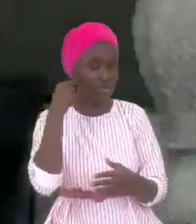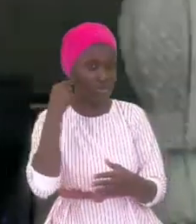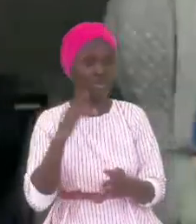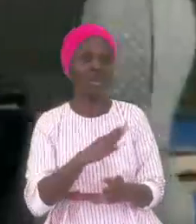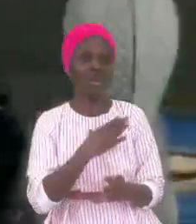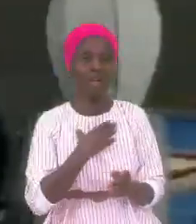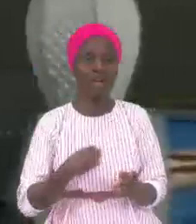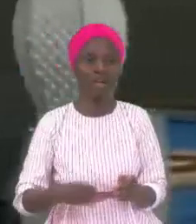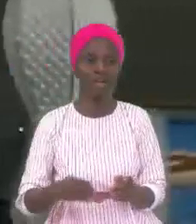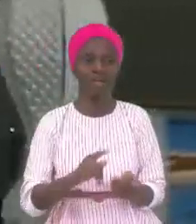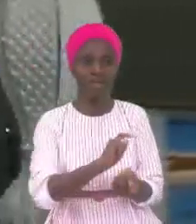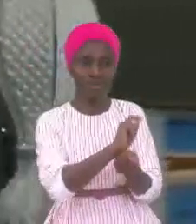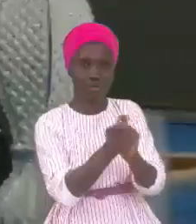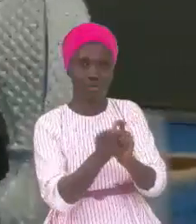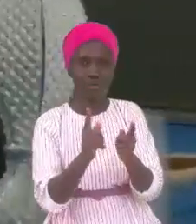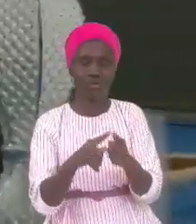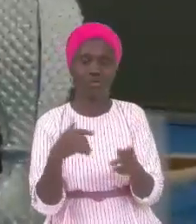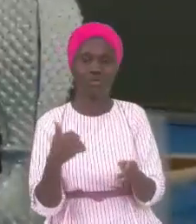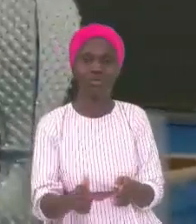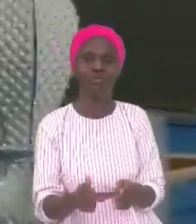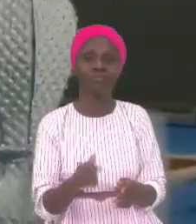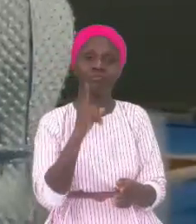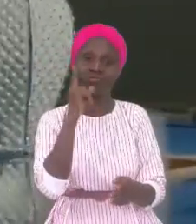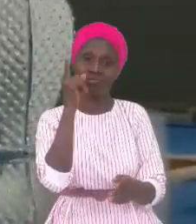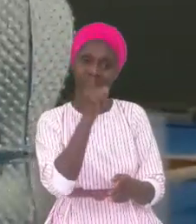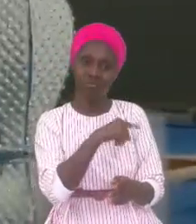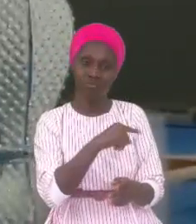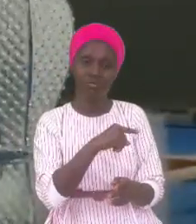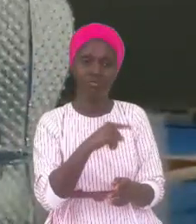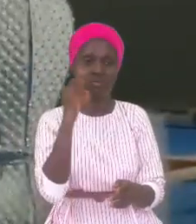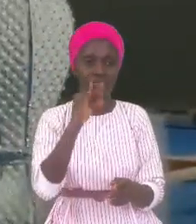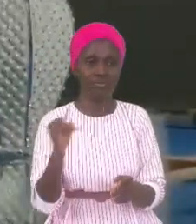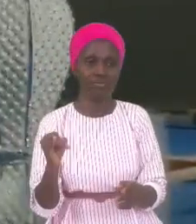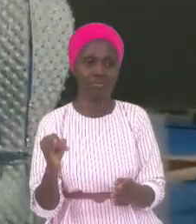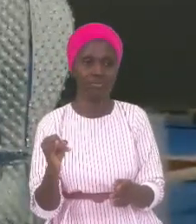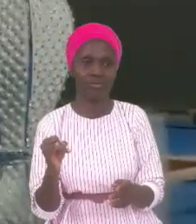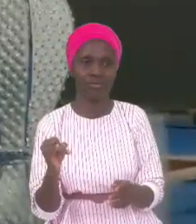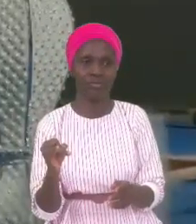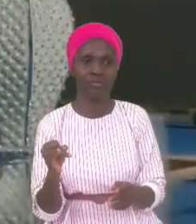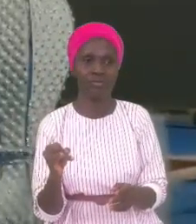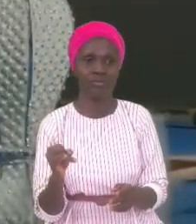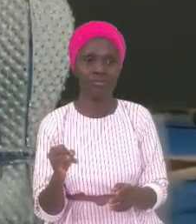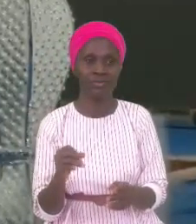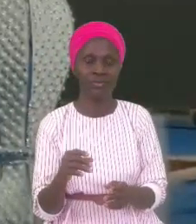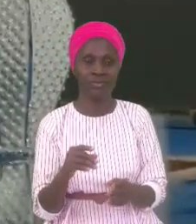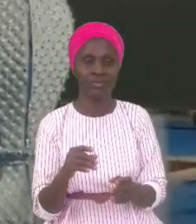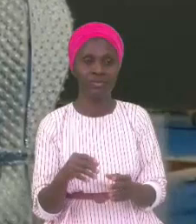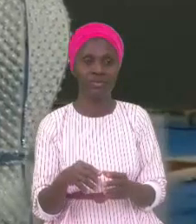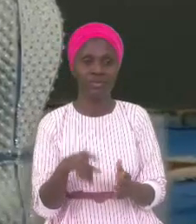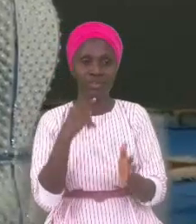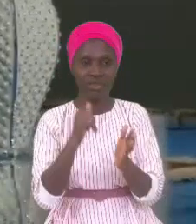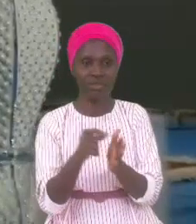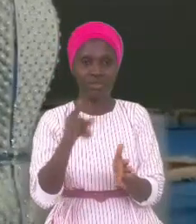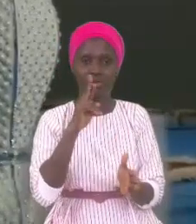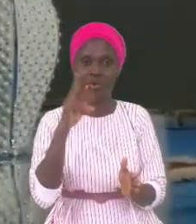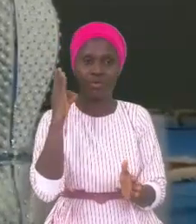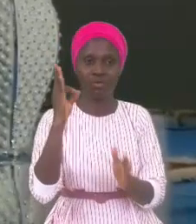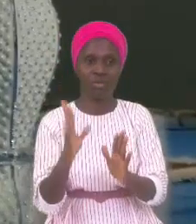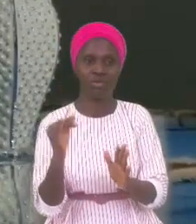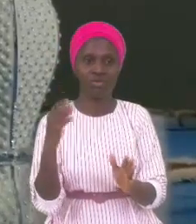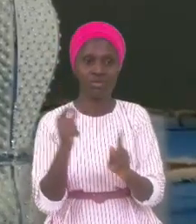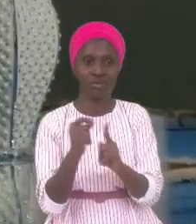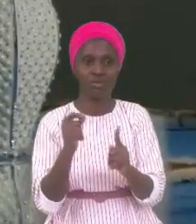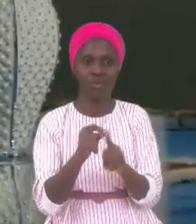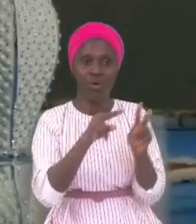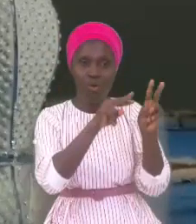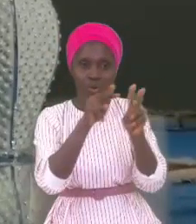unto fables. Then in verse 5 it says, we're ministers of the word. Watch thou in all things, endure afflictions,